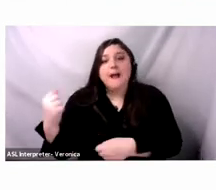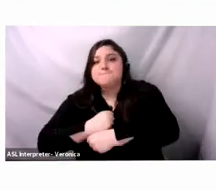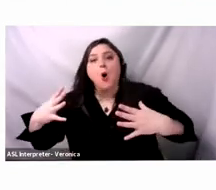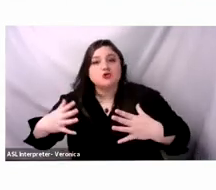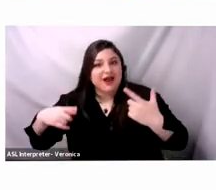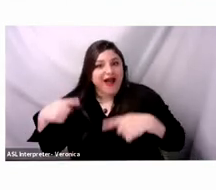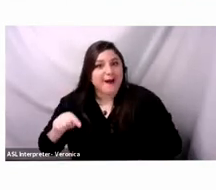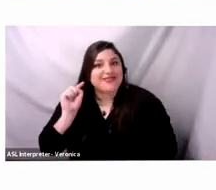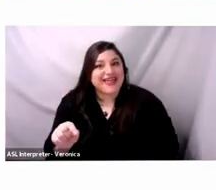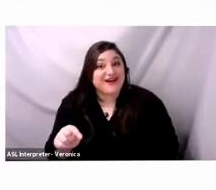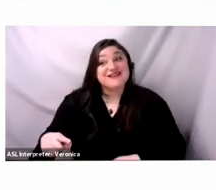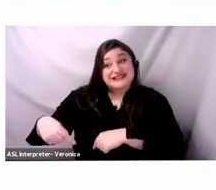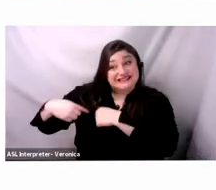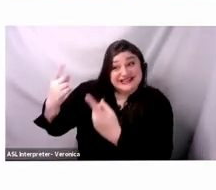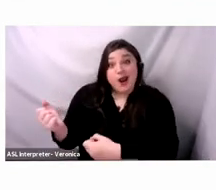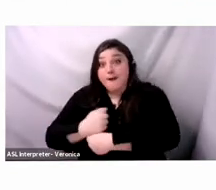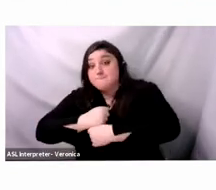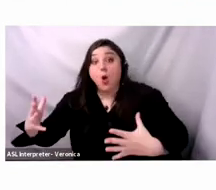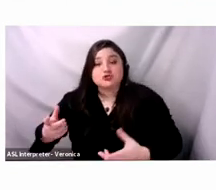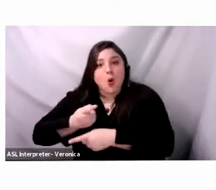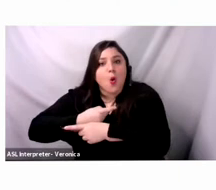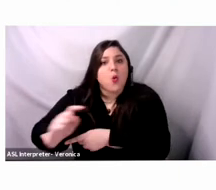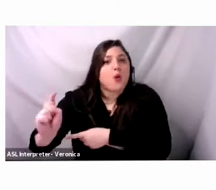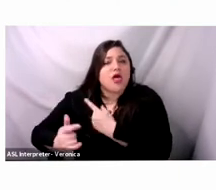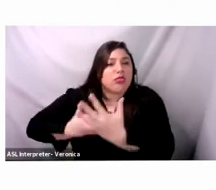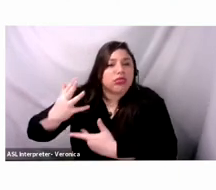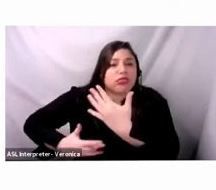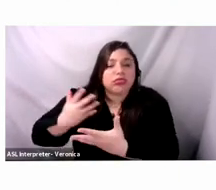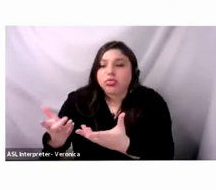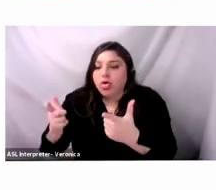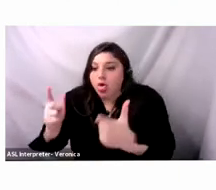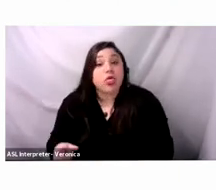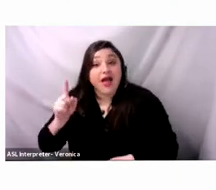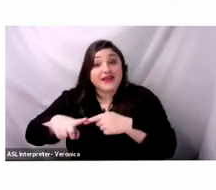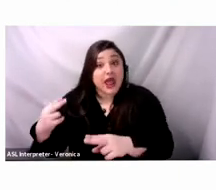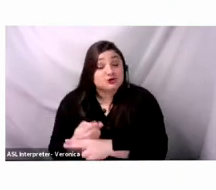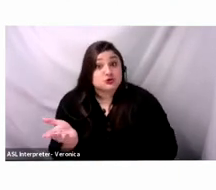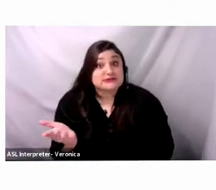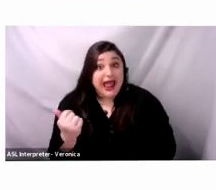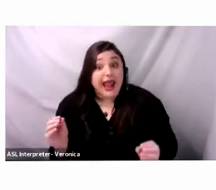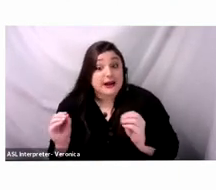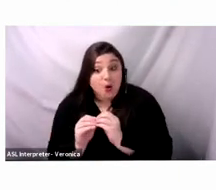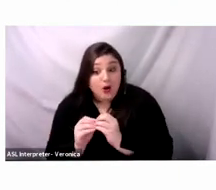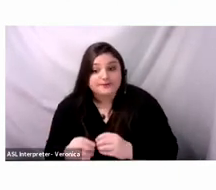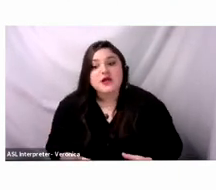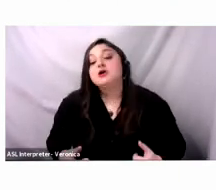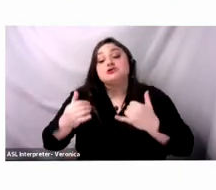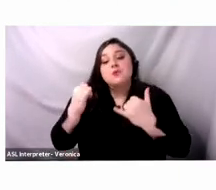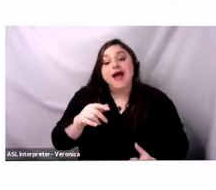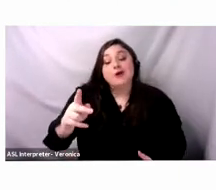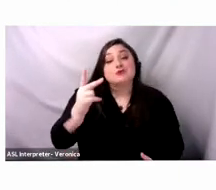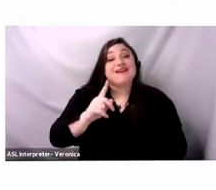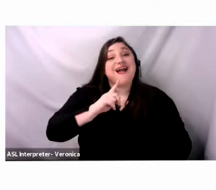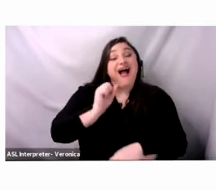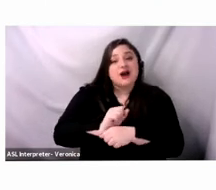been unusable since. In this video, you could see some of the hundreds of waste pickers scrambling to roll bags of recovered